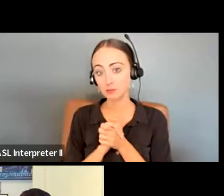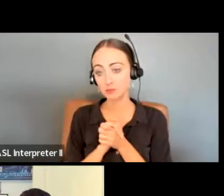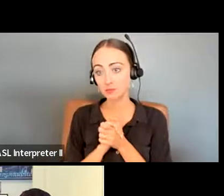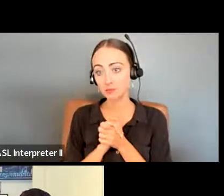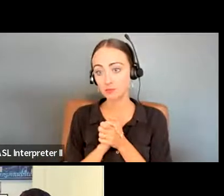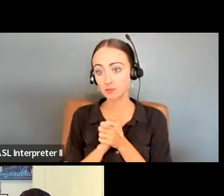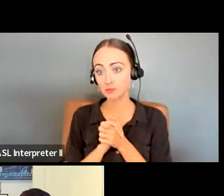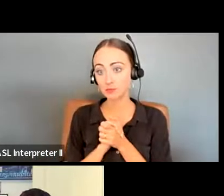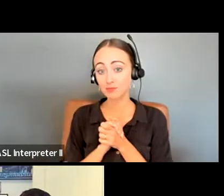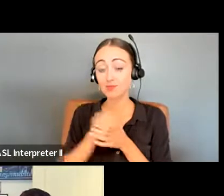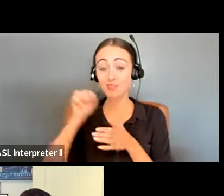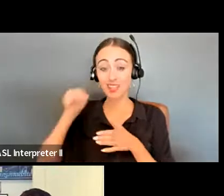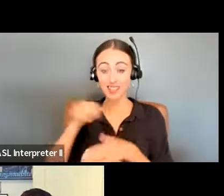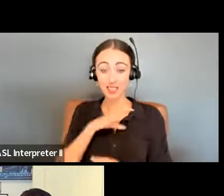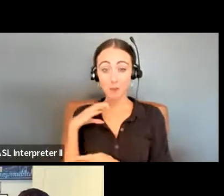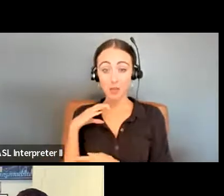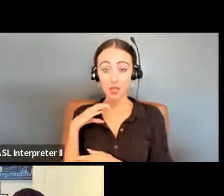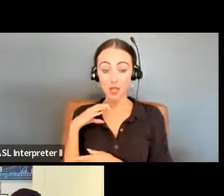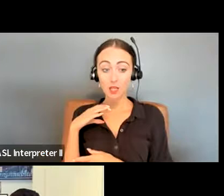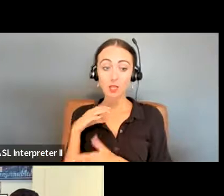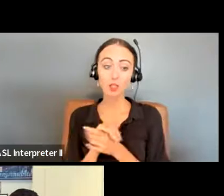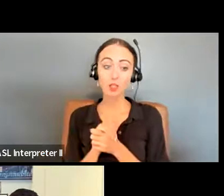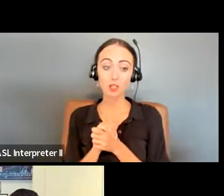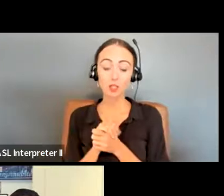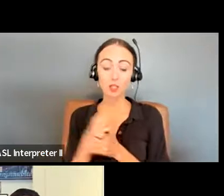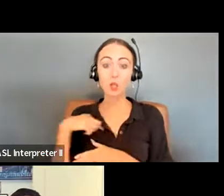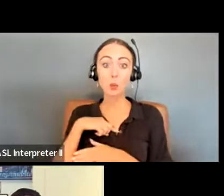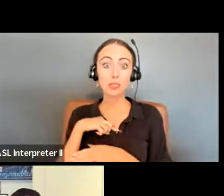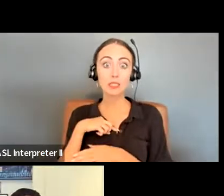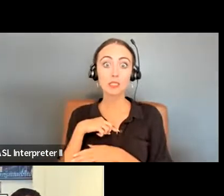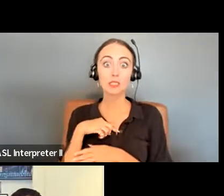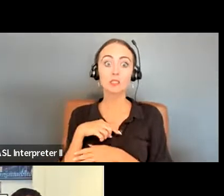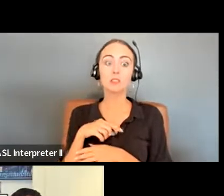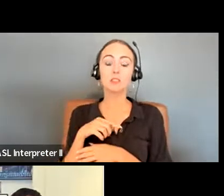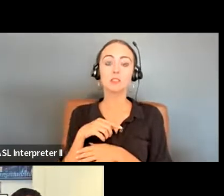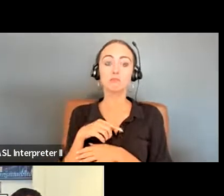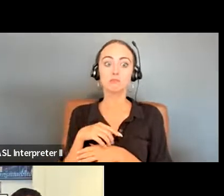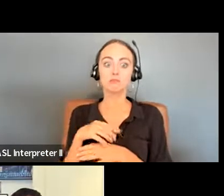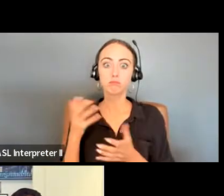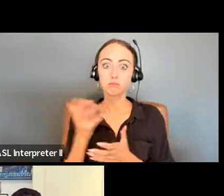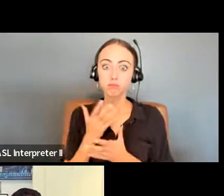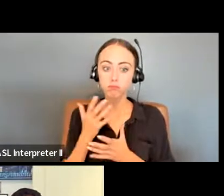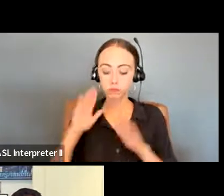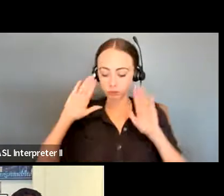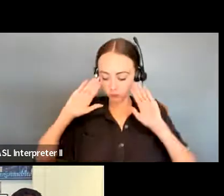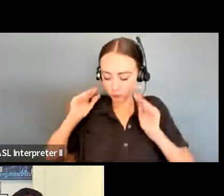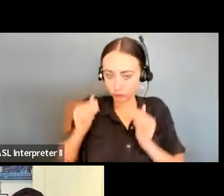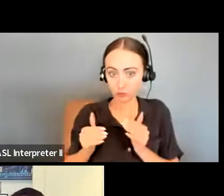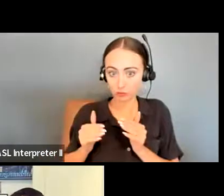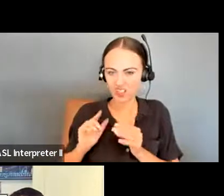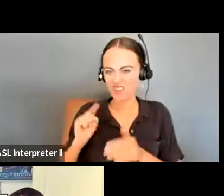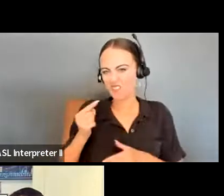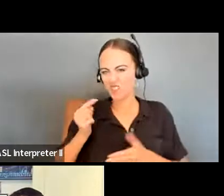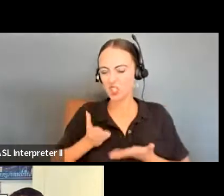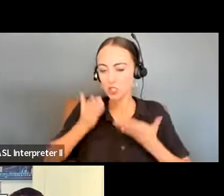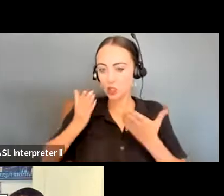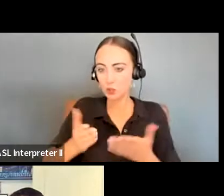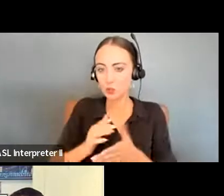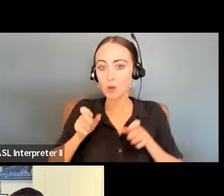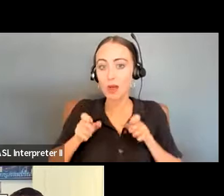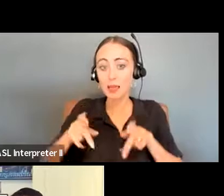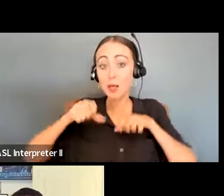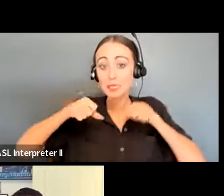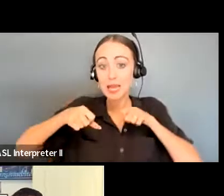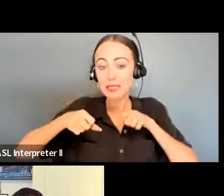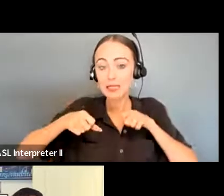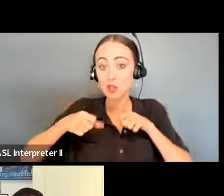In the committee, we significantly narrowed the bill as first introduced that would have allowed cyclists